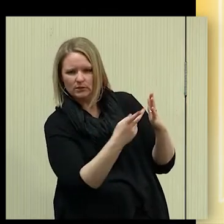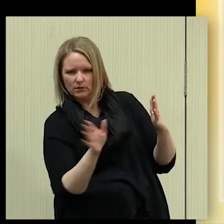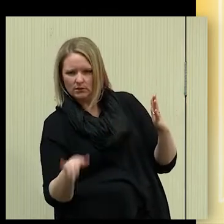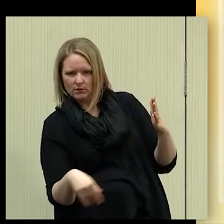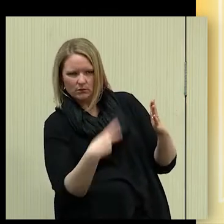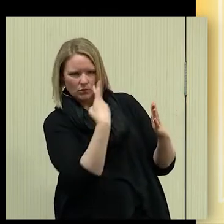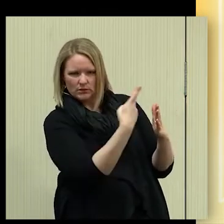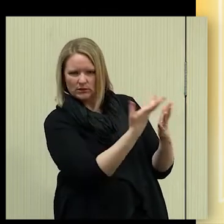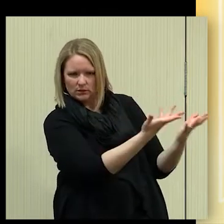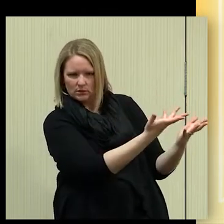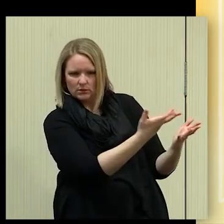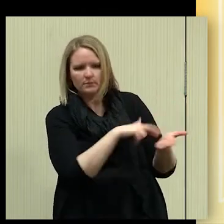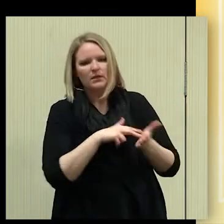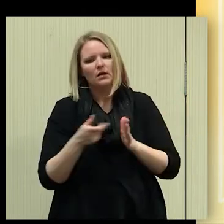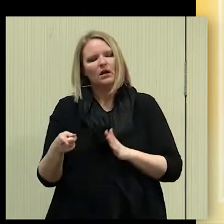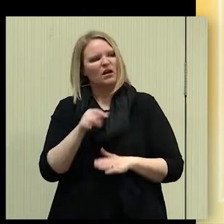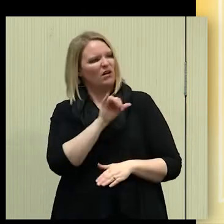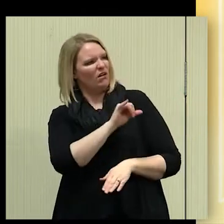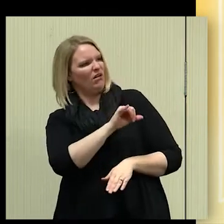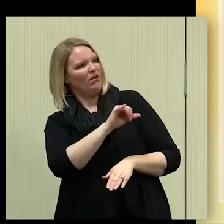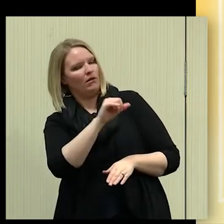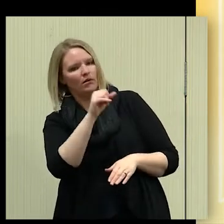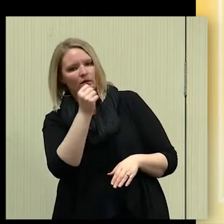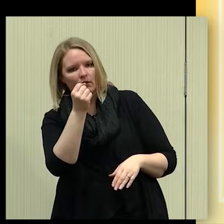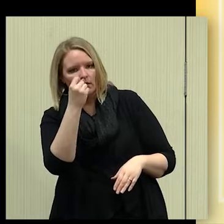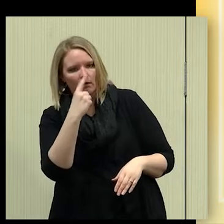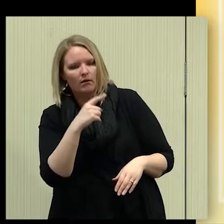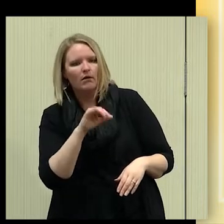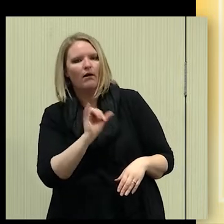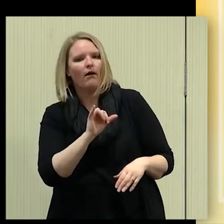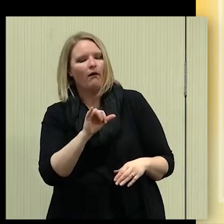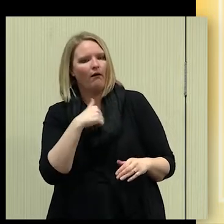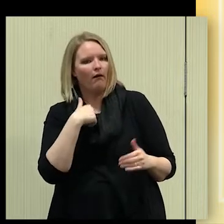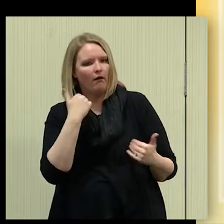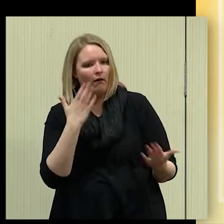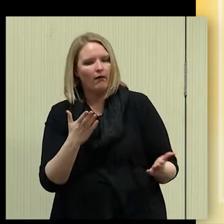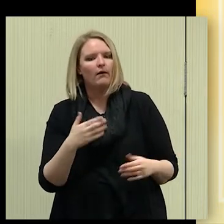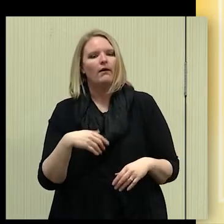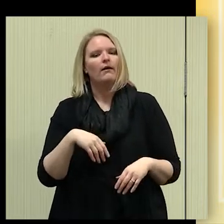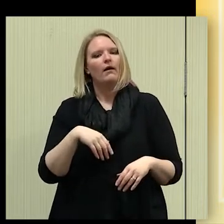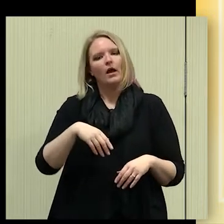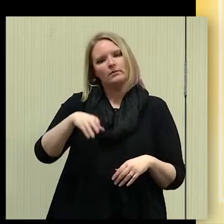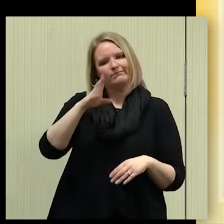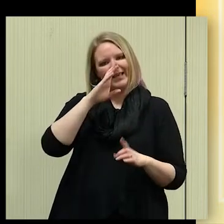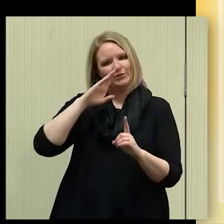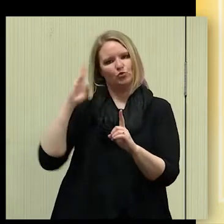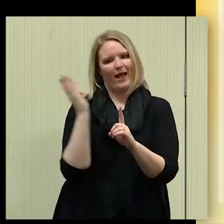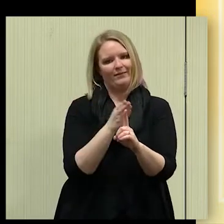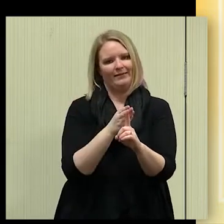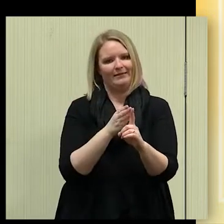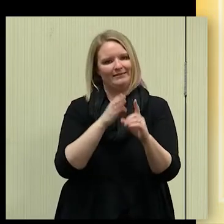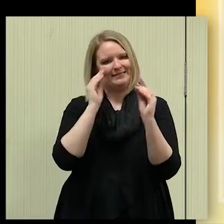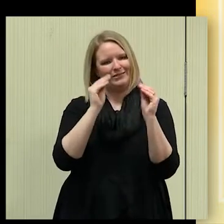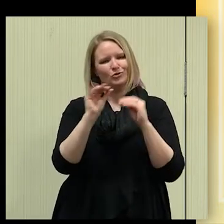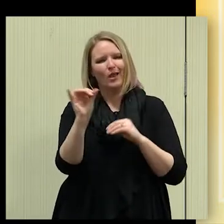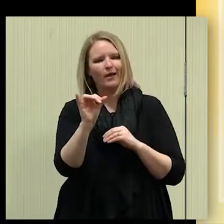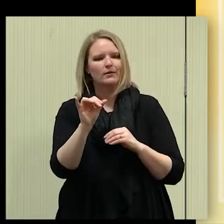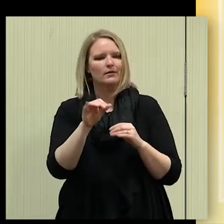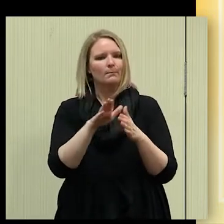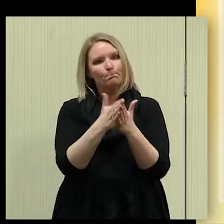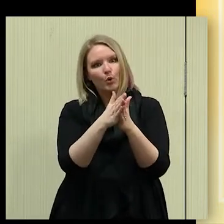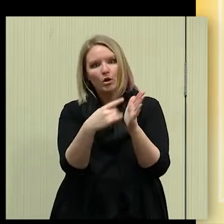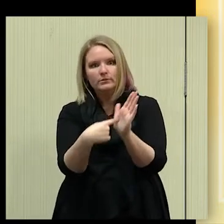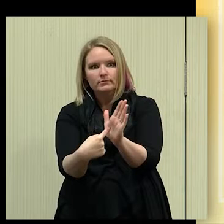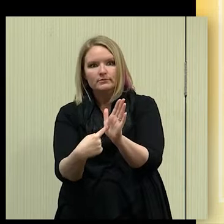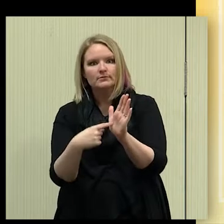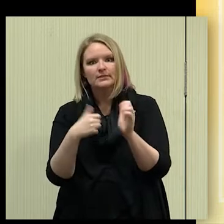peer's face so that they can start to read emotions? Indirectly teaching through things like books and